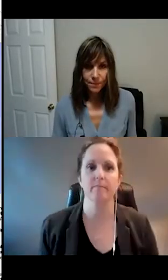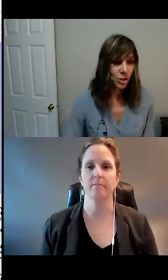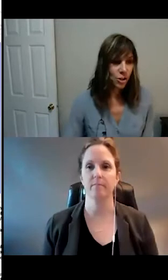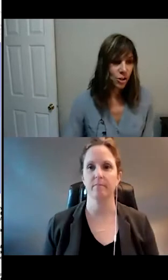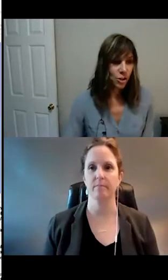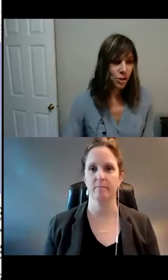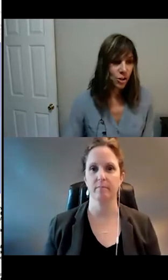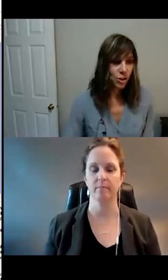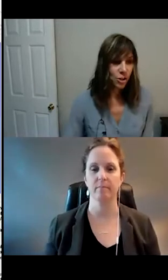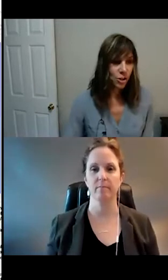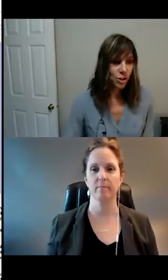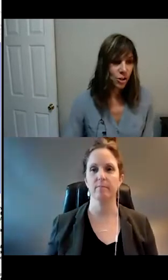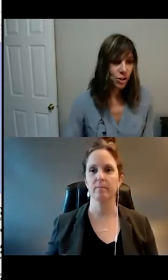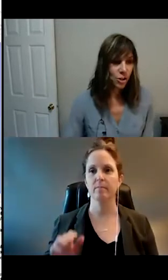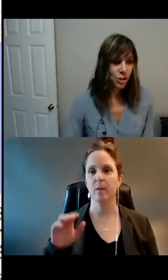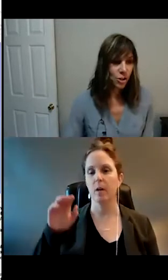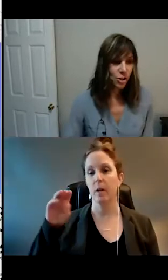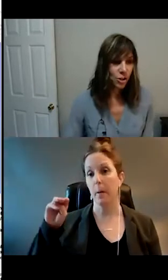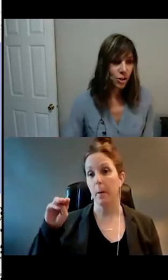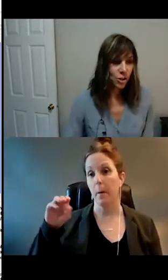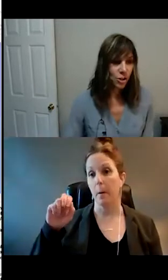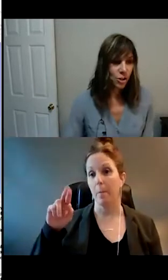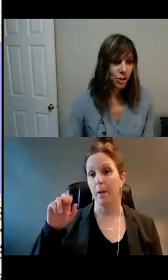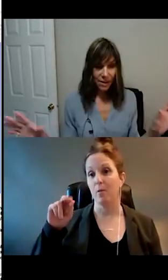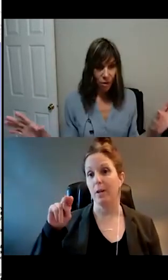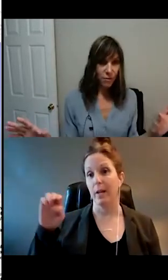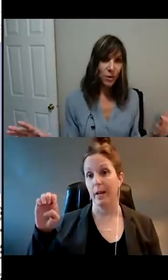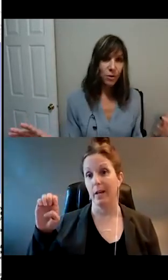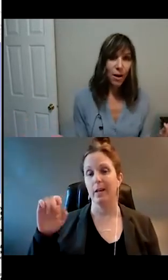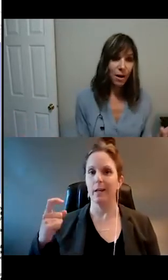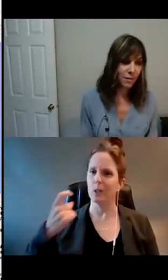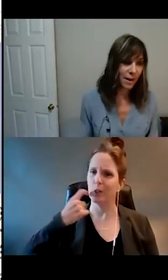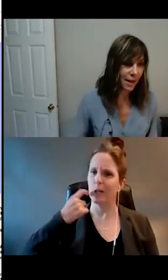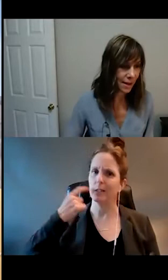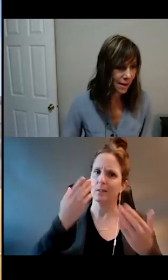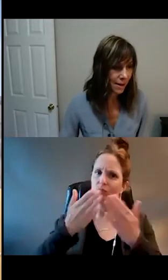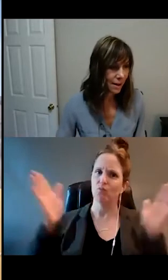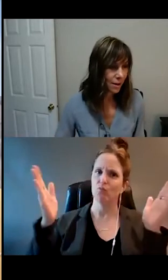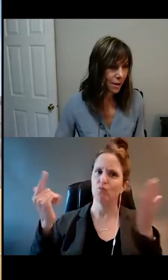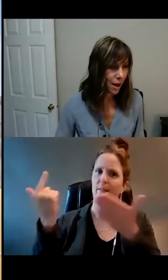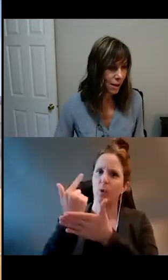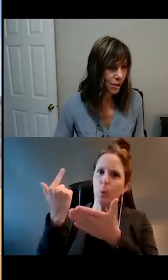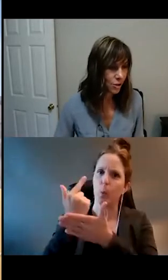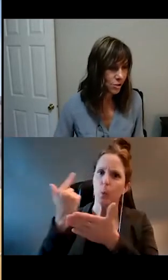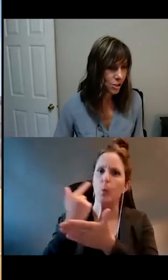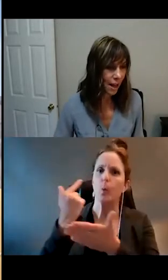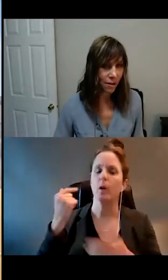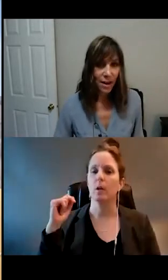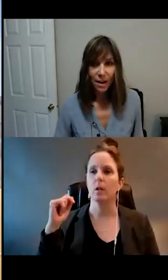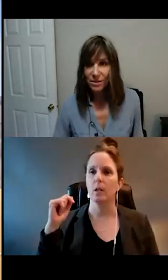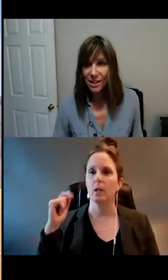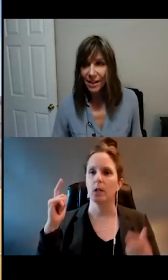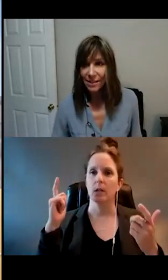Okay, so Marianne just did a great overview of a